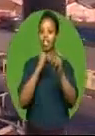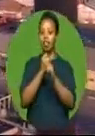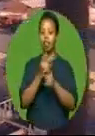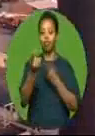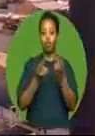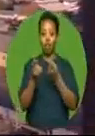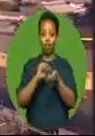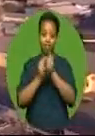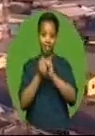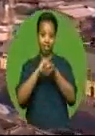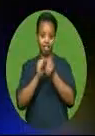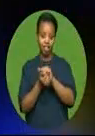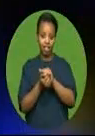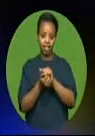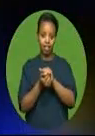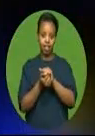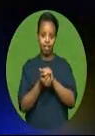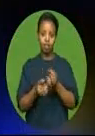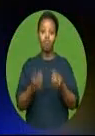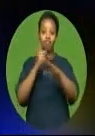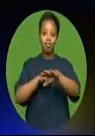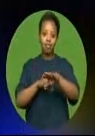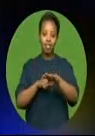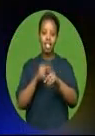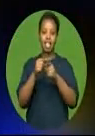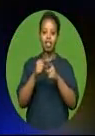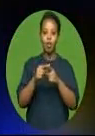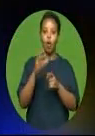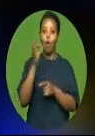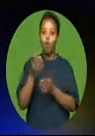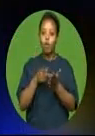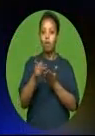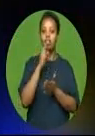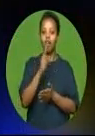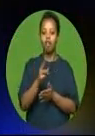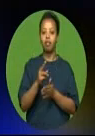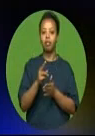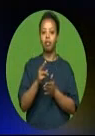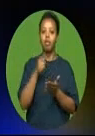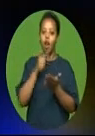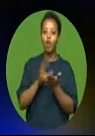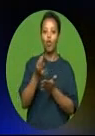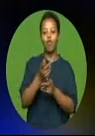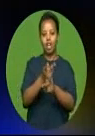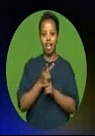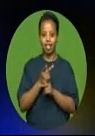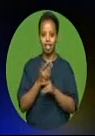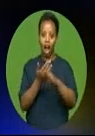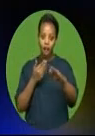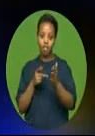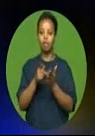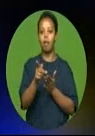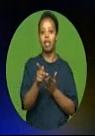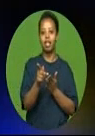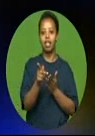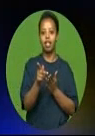trade transactions, common terms of payments are letter of credit, advance